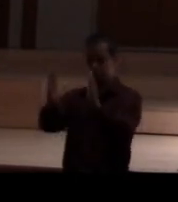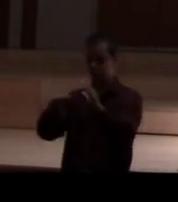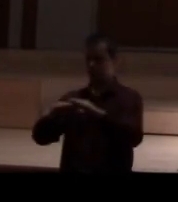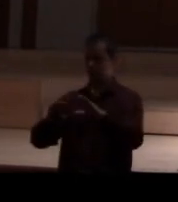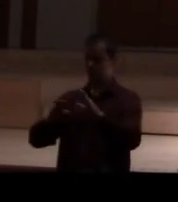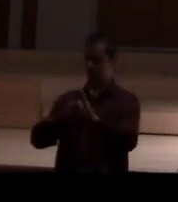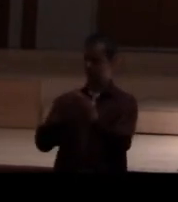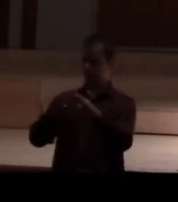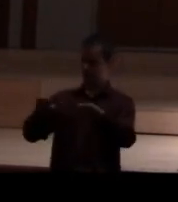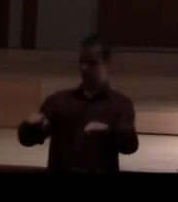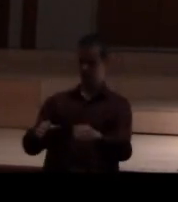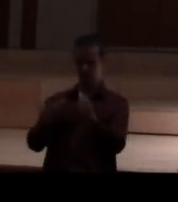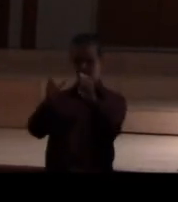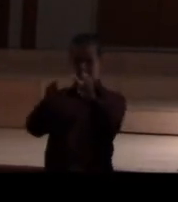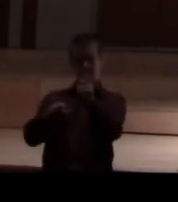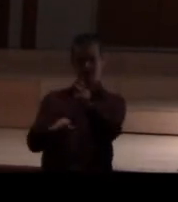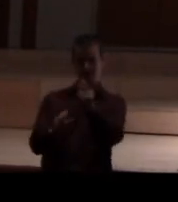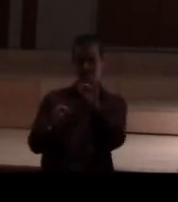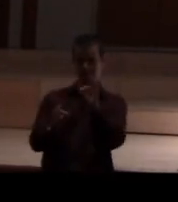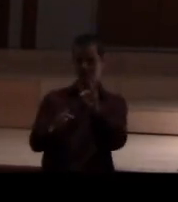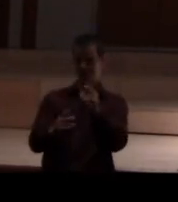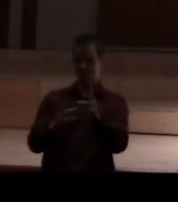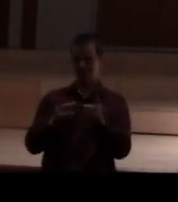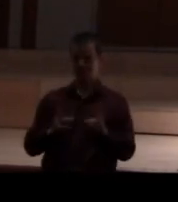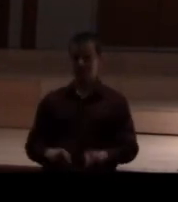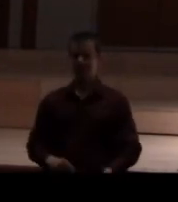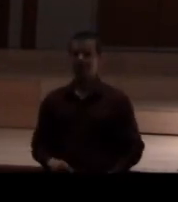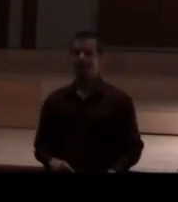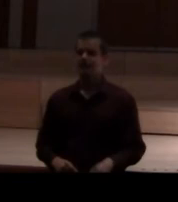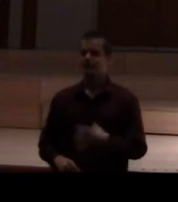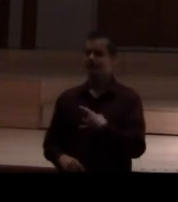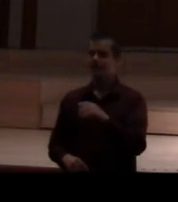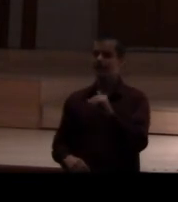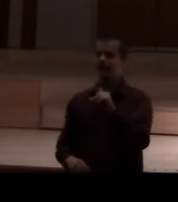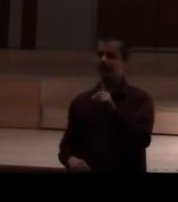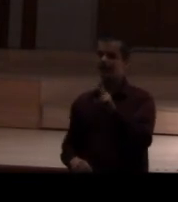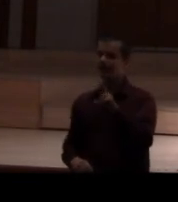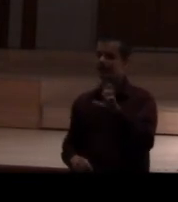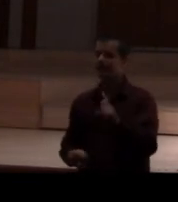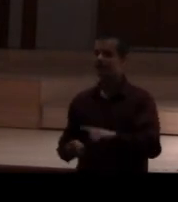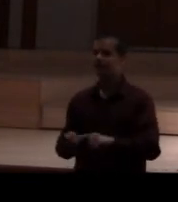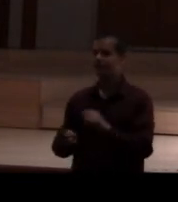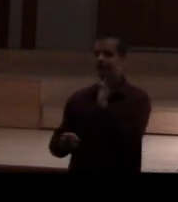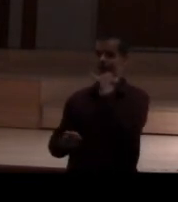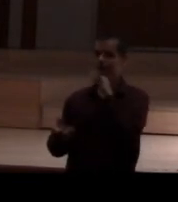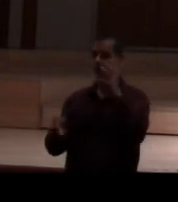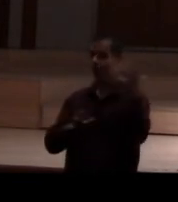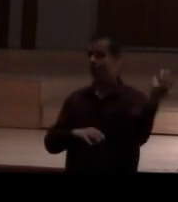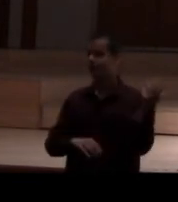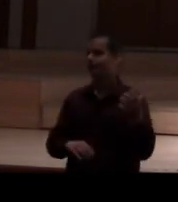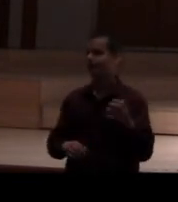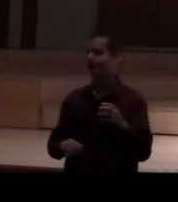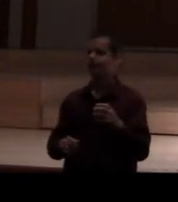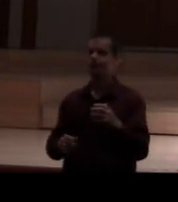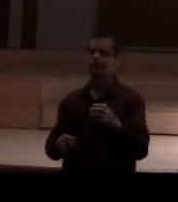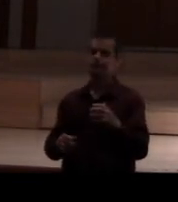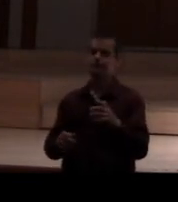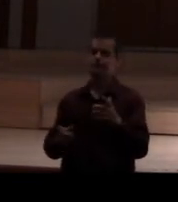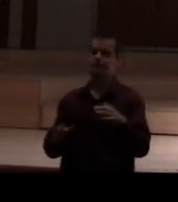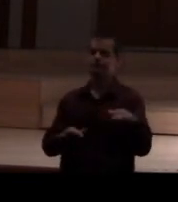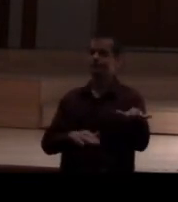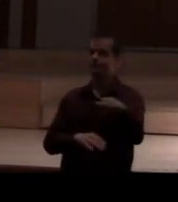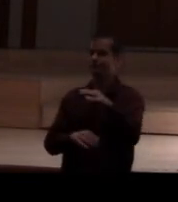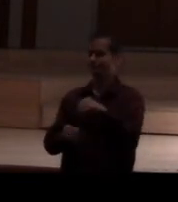bookshelf. And I read about Laura Ingalls Wilder's adventures and misadventures from Wisconsin to North Dakota and everywhere in